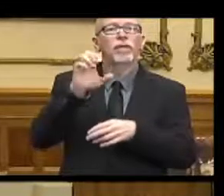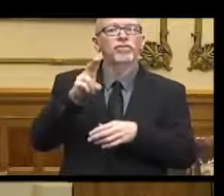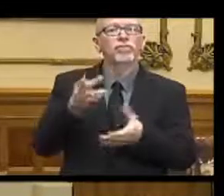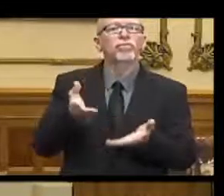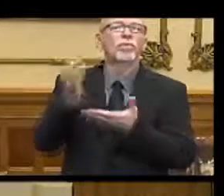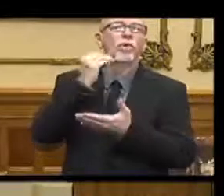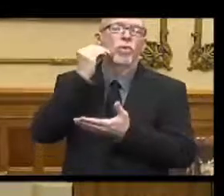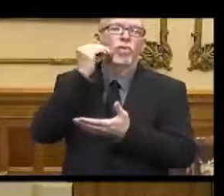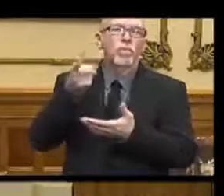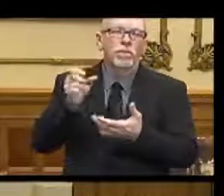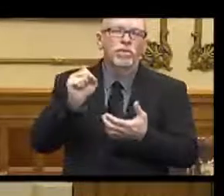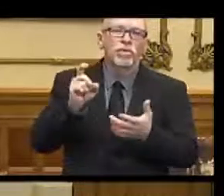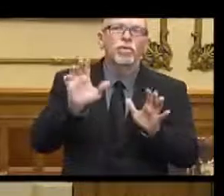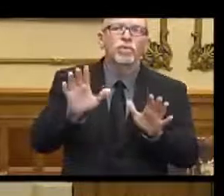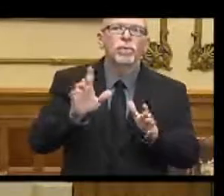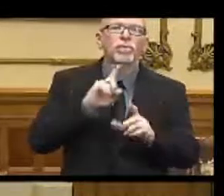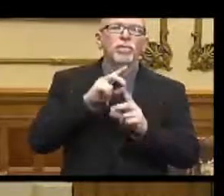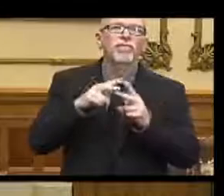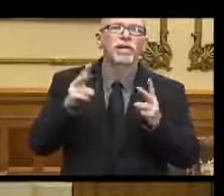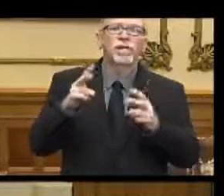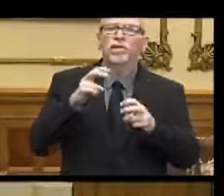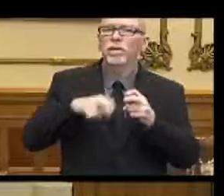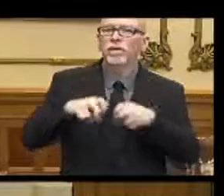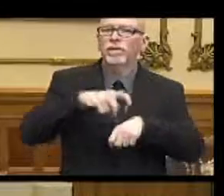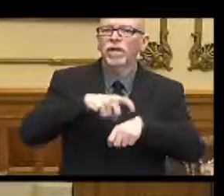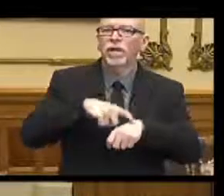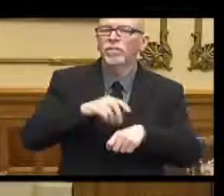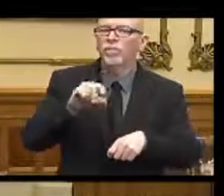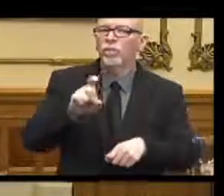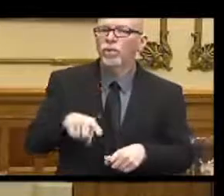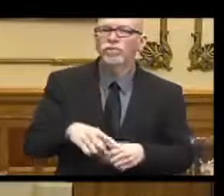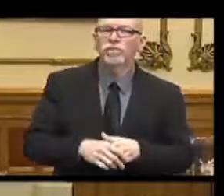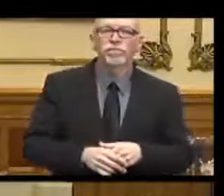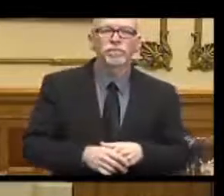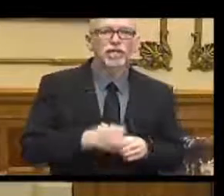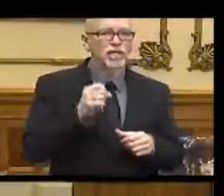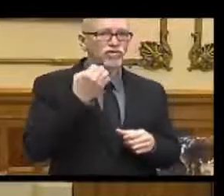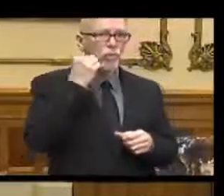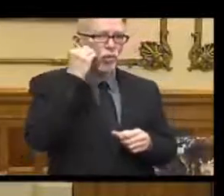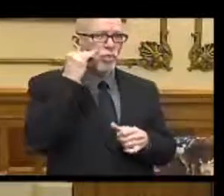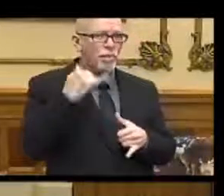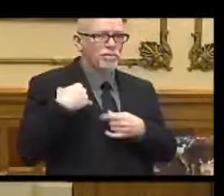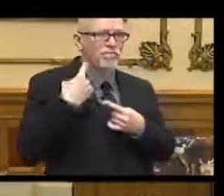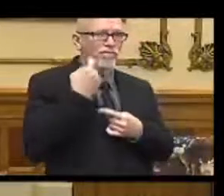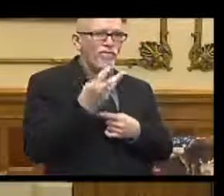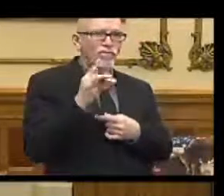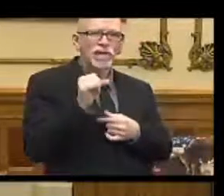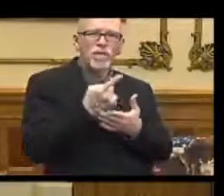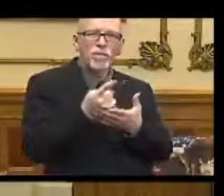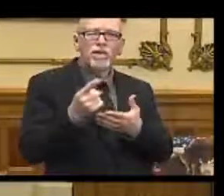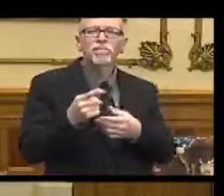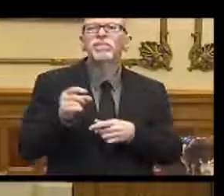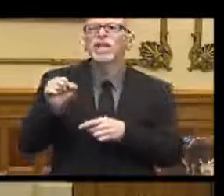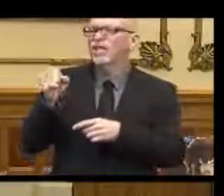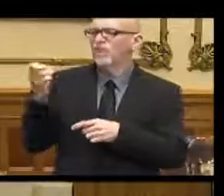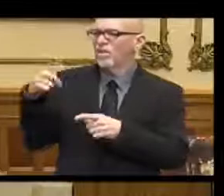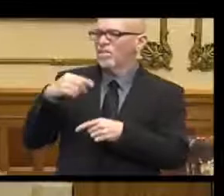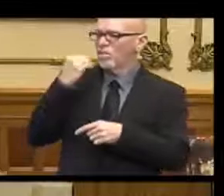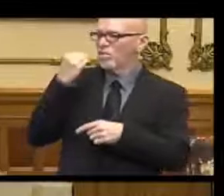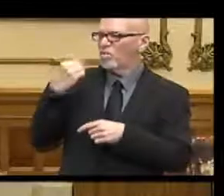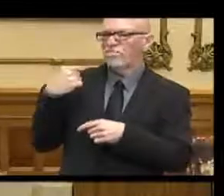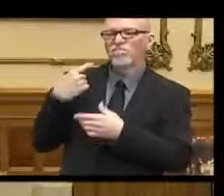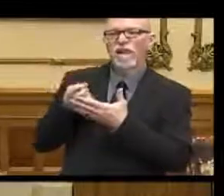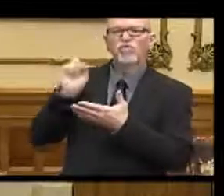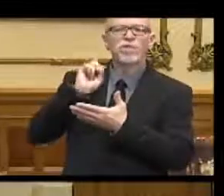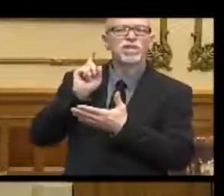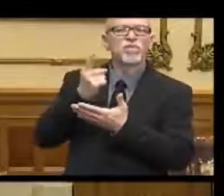was a very difficult time, no question. Mm-hmm. And she's been home for a few days now, or a week, or? She's been home for about a week